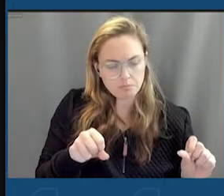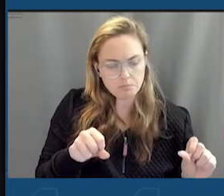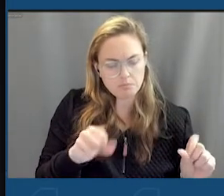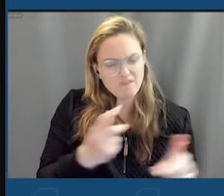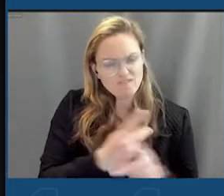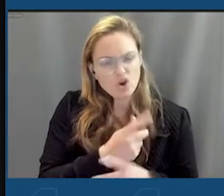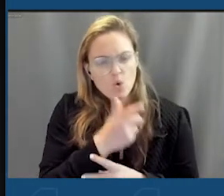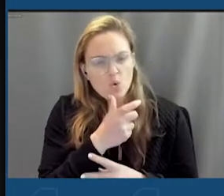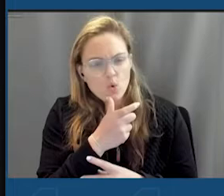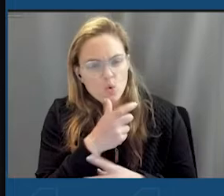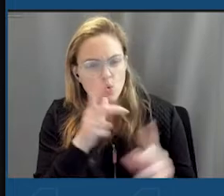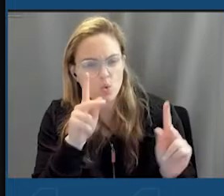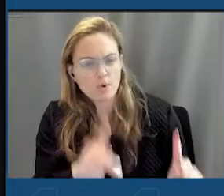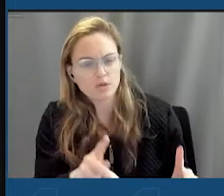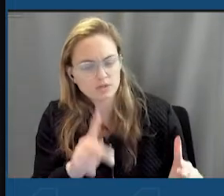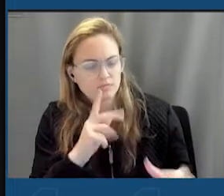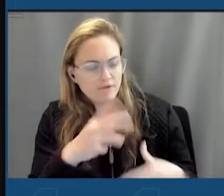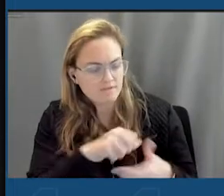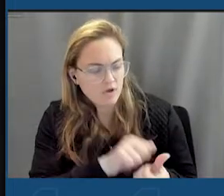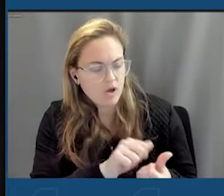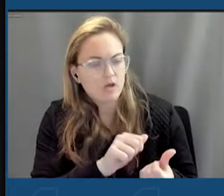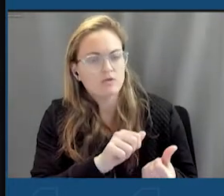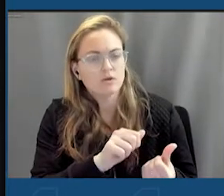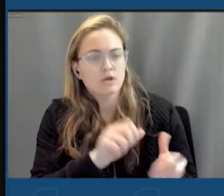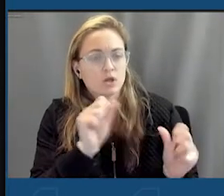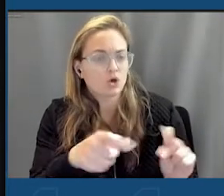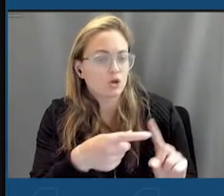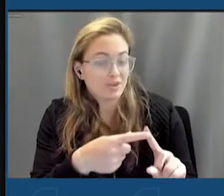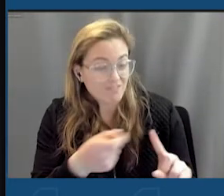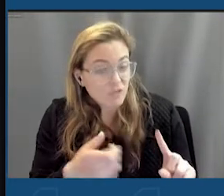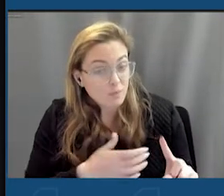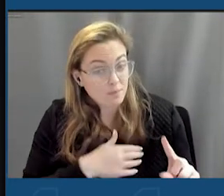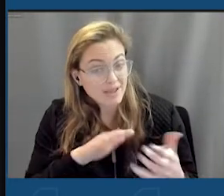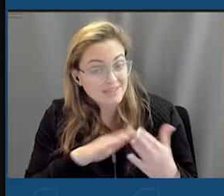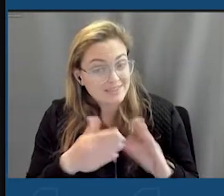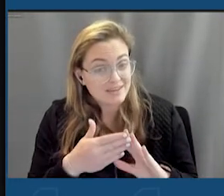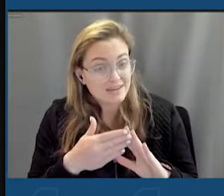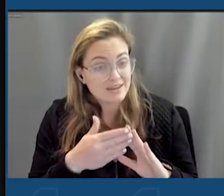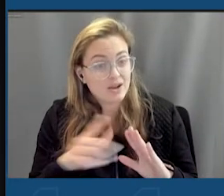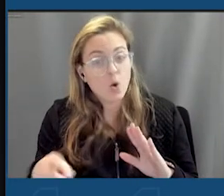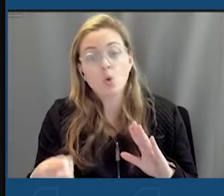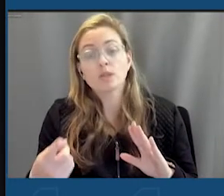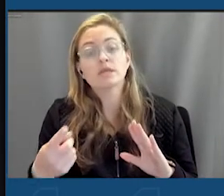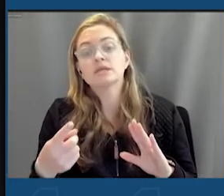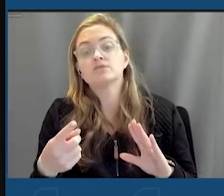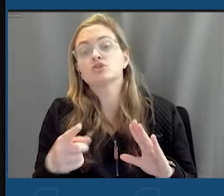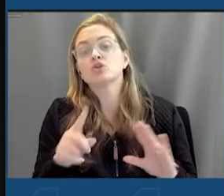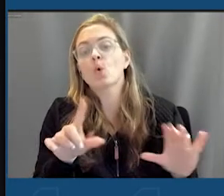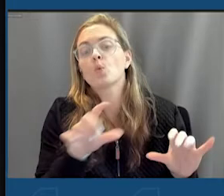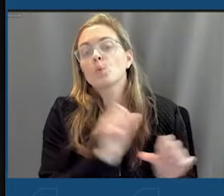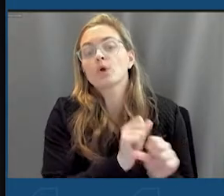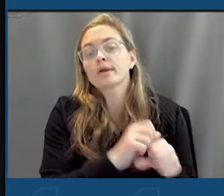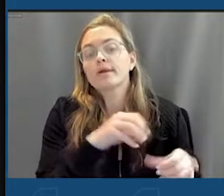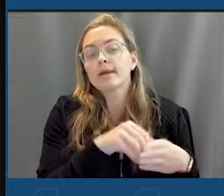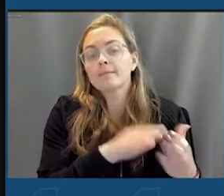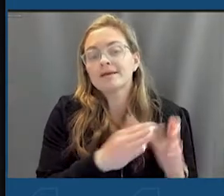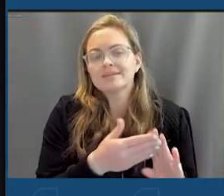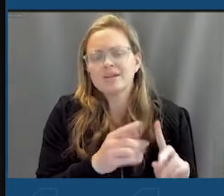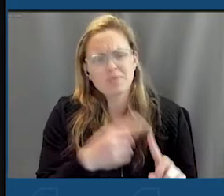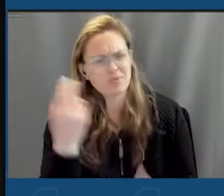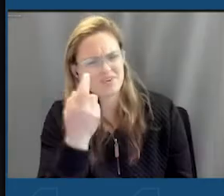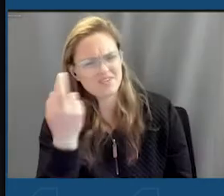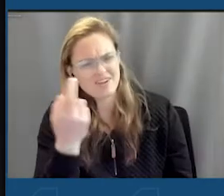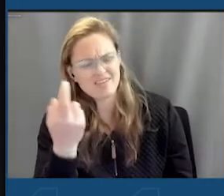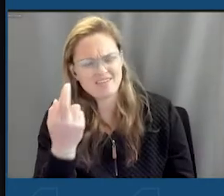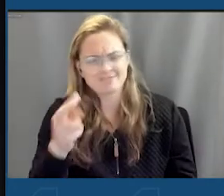out who the individual was involved, and he very well could have been from my city, and he's only acting within my city. But what we come to realize from sitting in this position for the